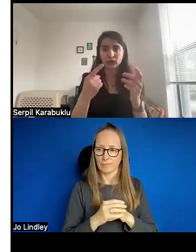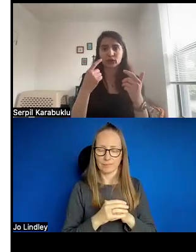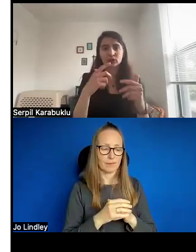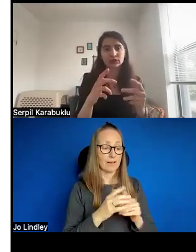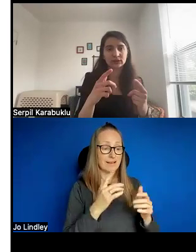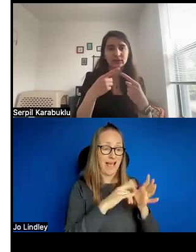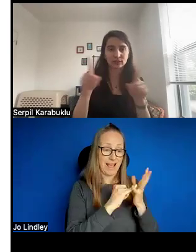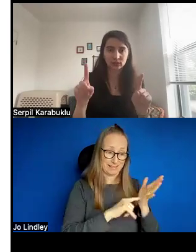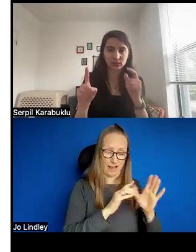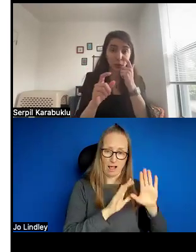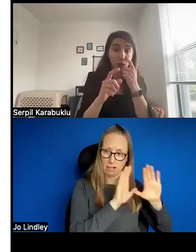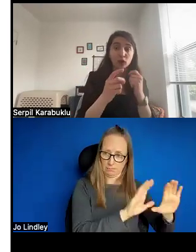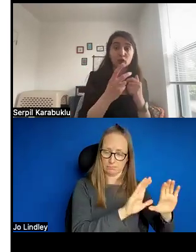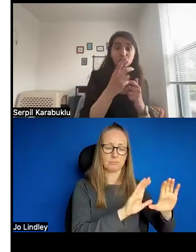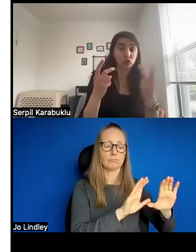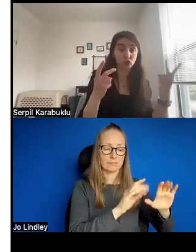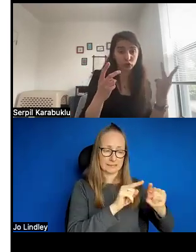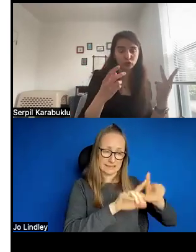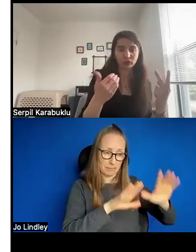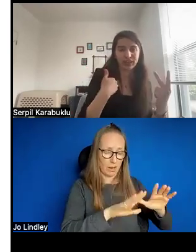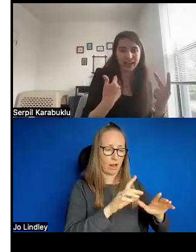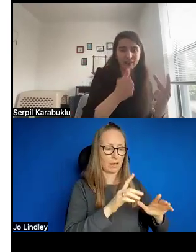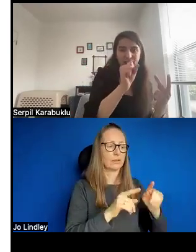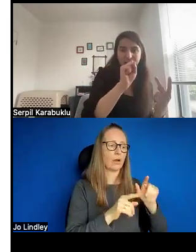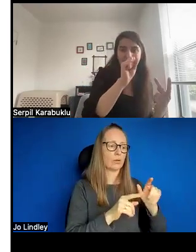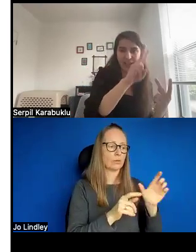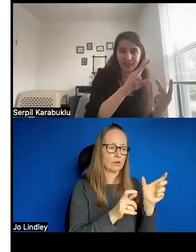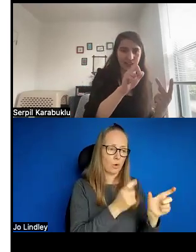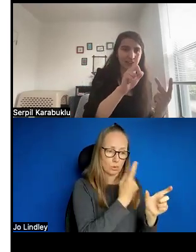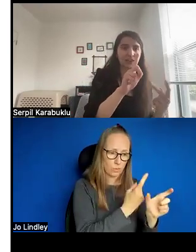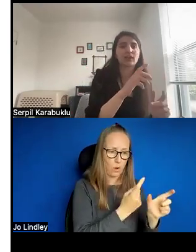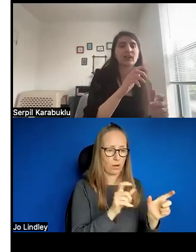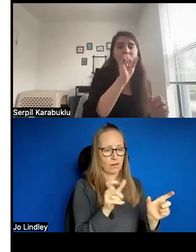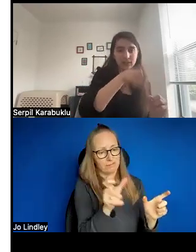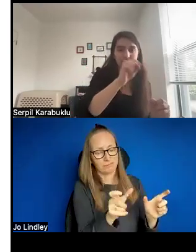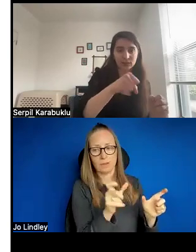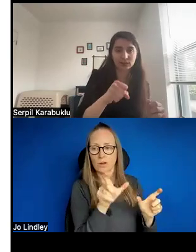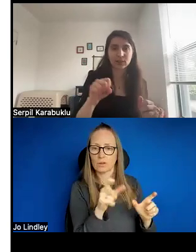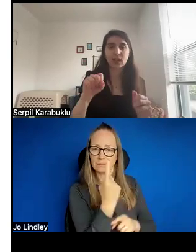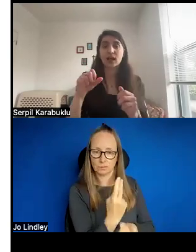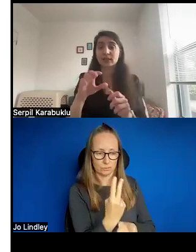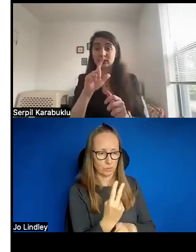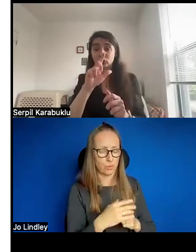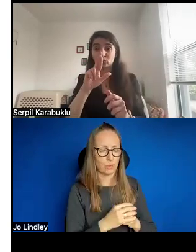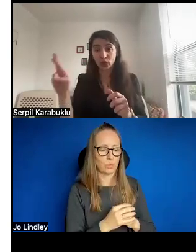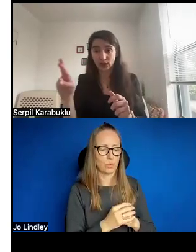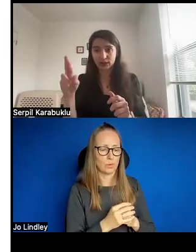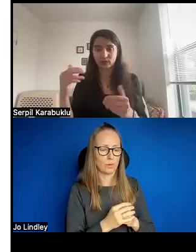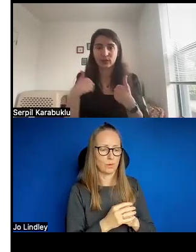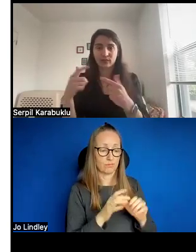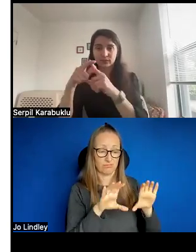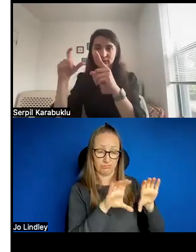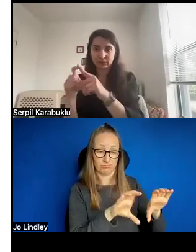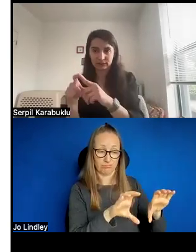similar. First one is the C1 head nod, second one is the C2 head nod. And when we look at